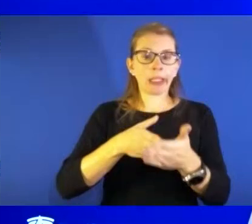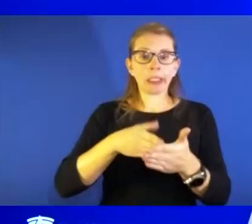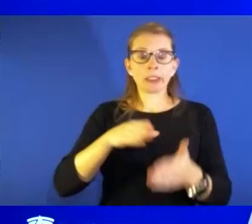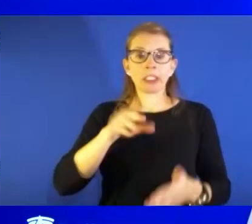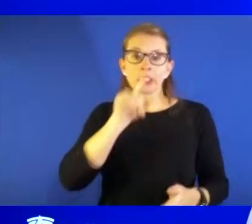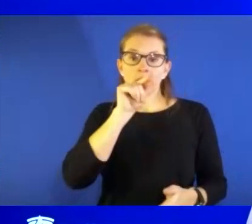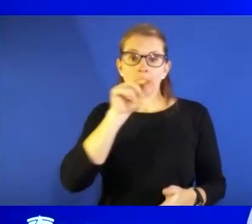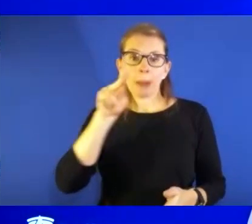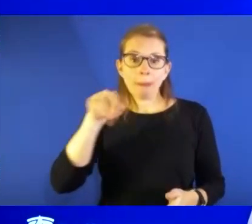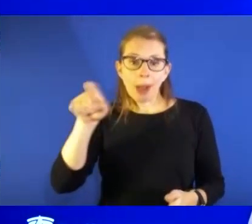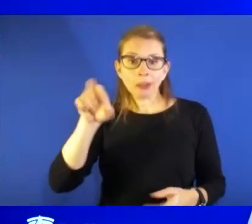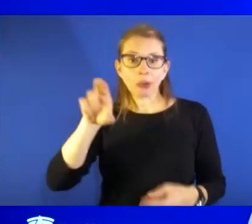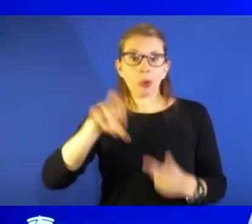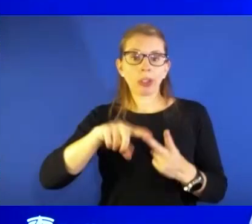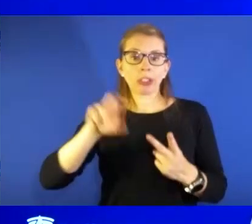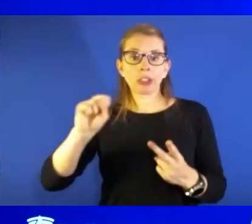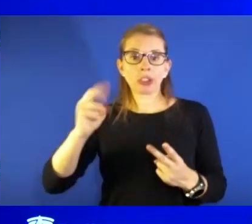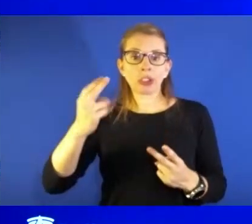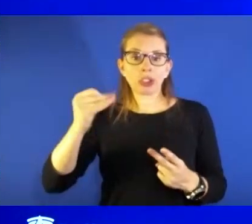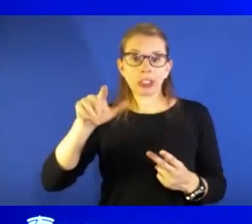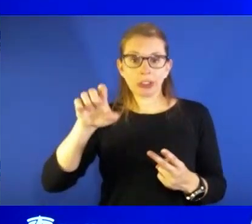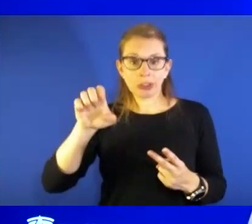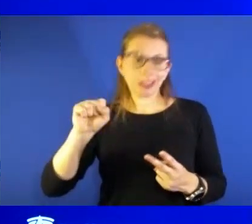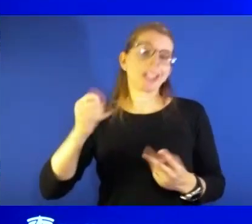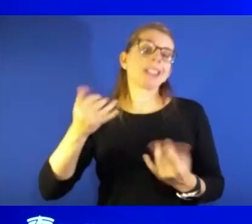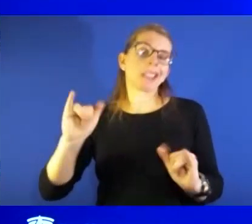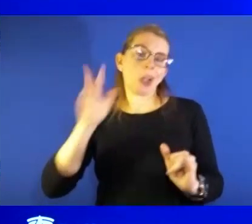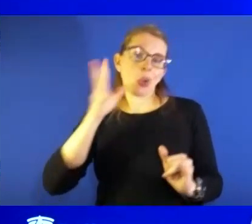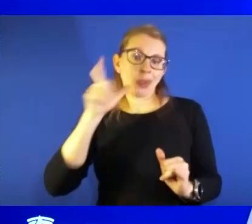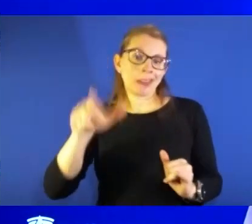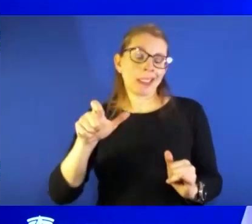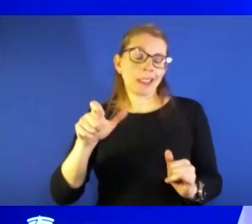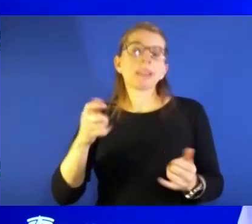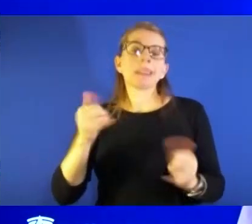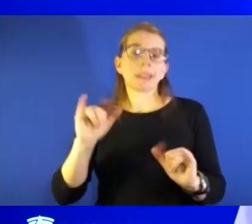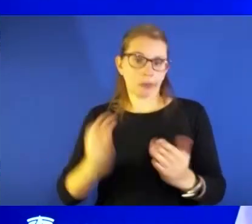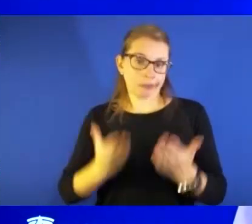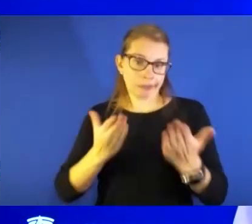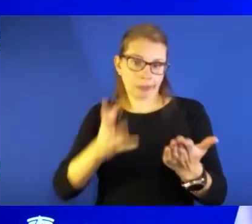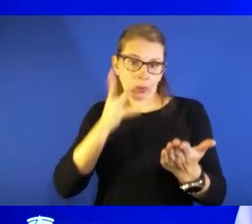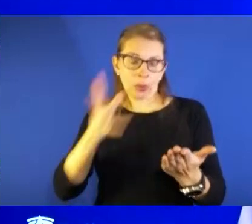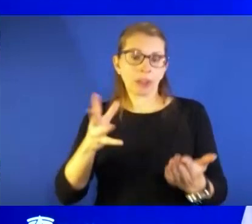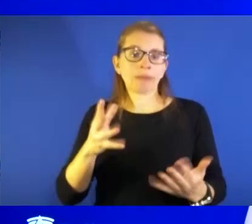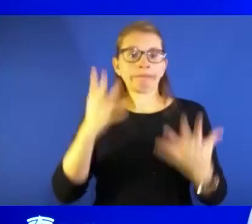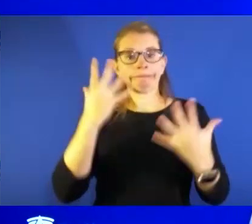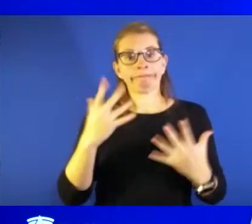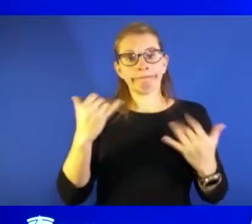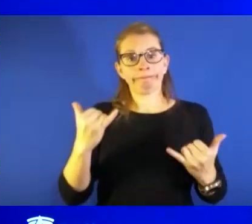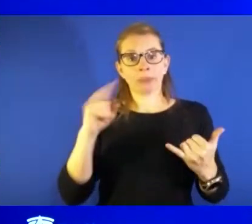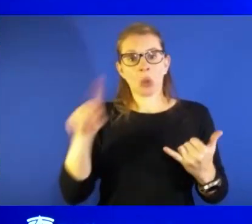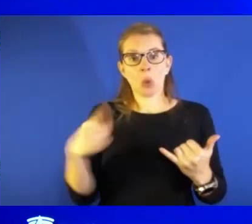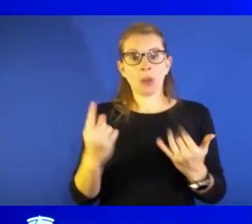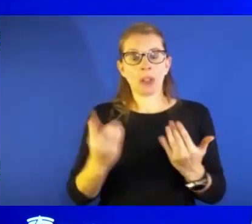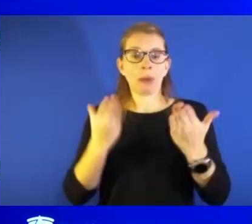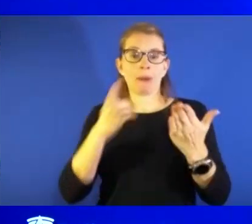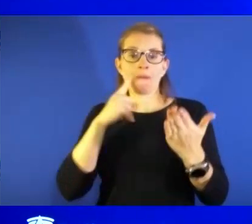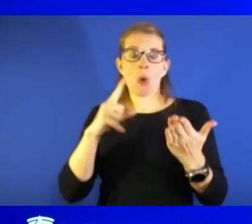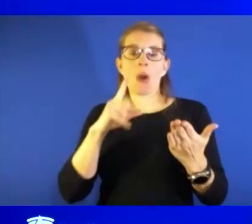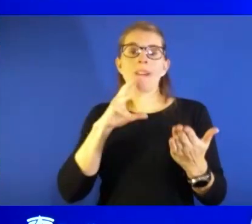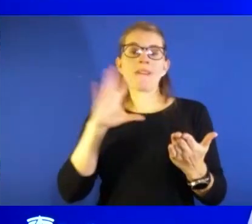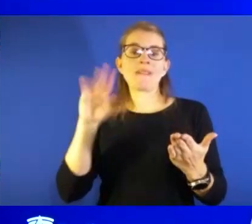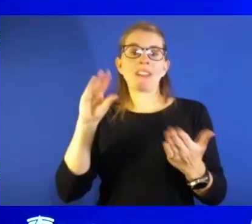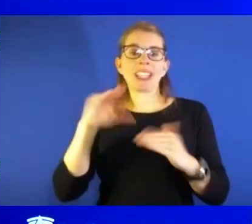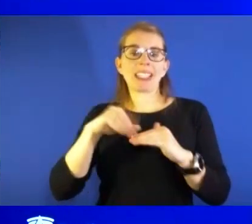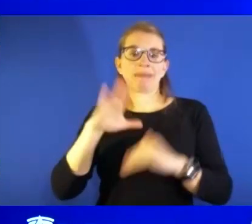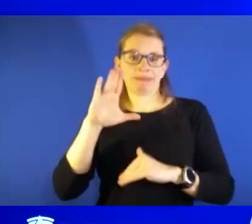the shingles vaccine is still going to be needed and recommended. Unfortunately now, it is only recommended for those 50 and above.